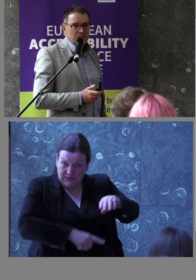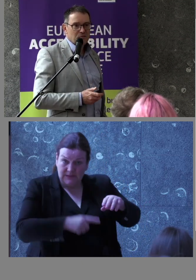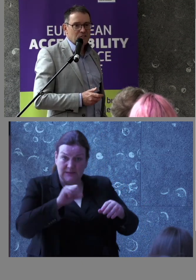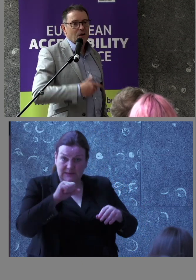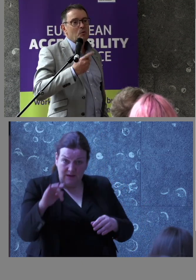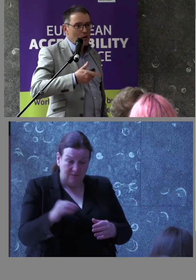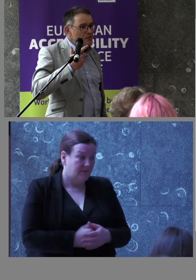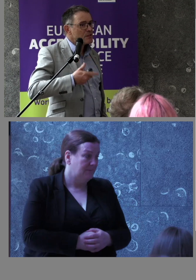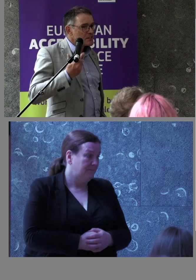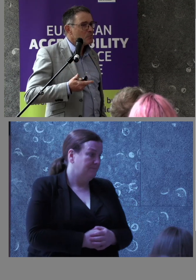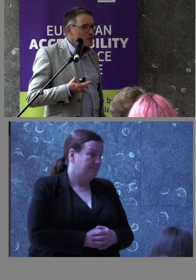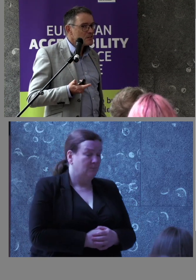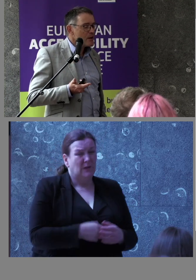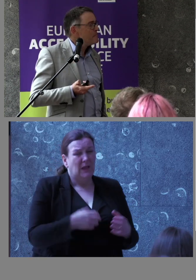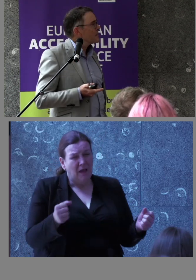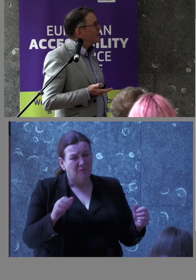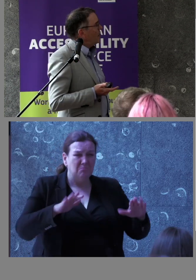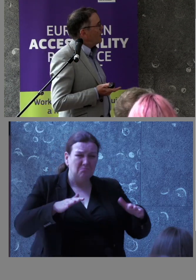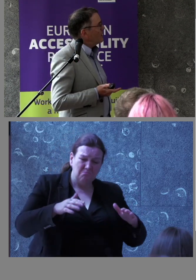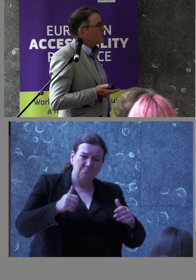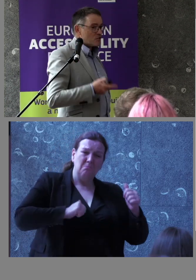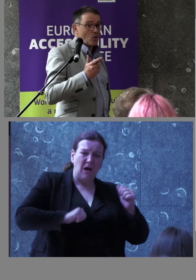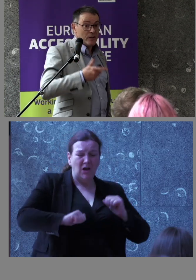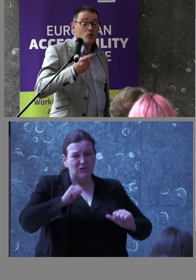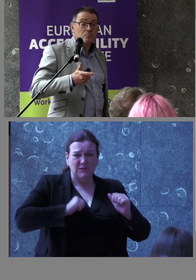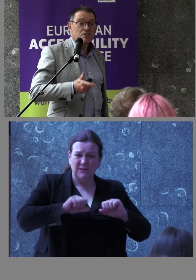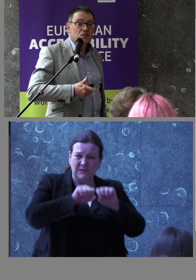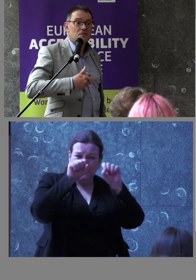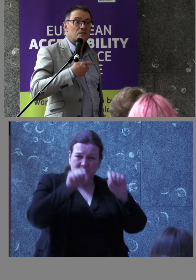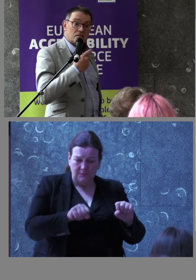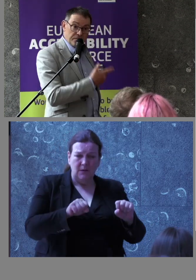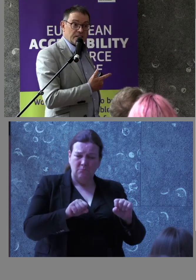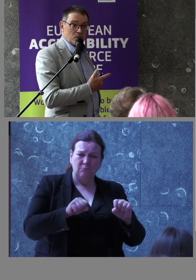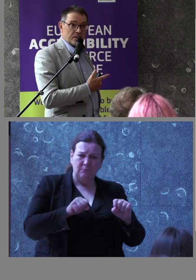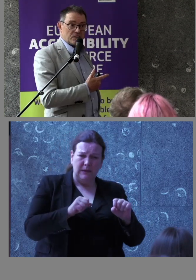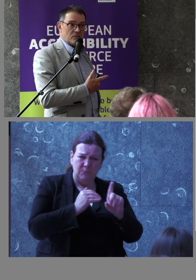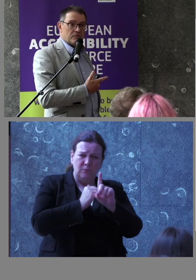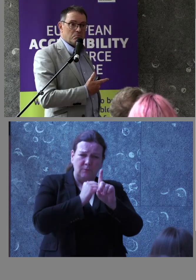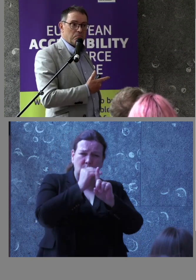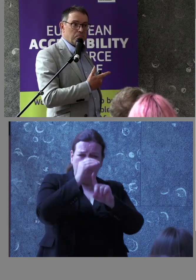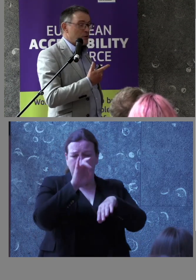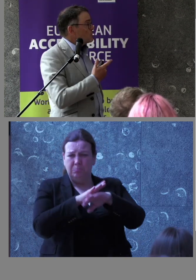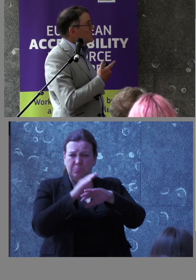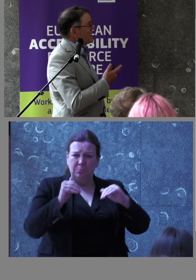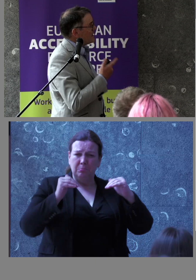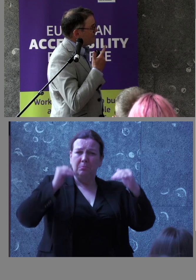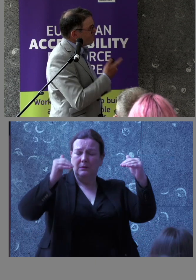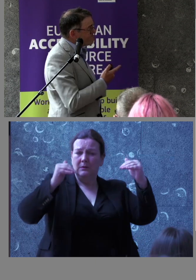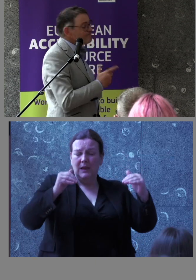internal systems are pretty complicated. Lots of heavy-duty calculations in them, lots of reporting, graphs, all sorts of